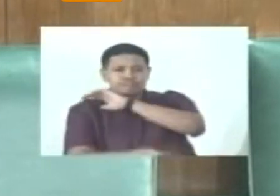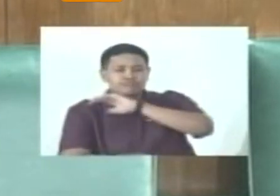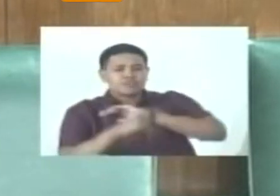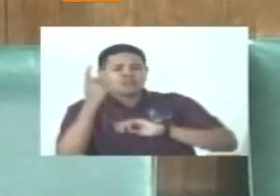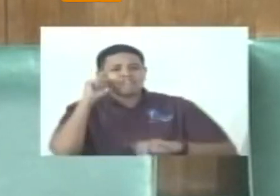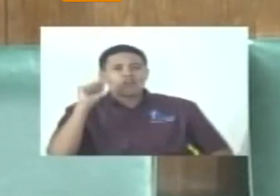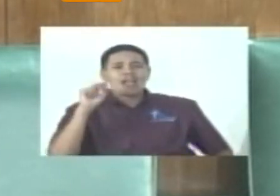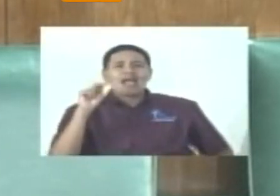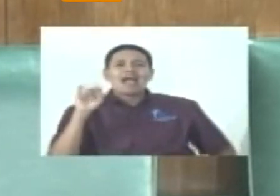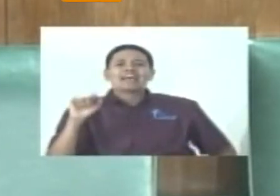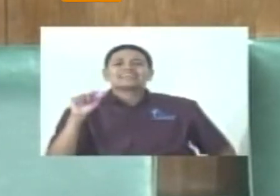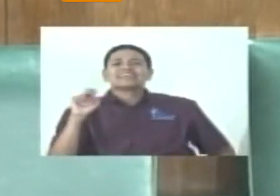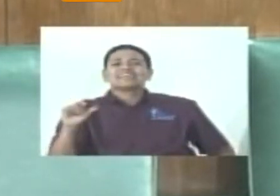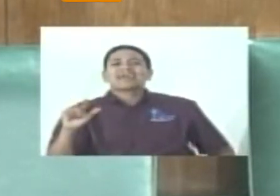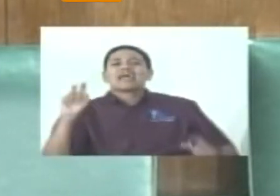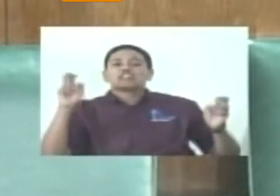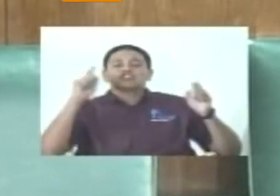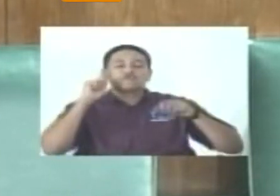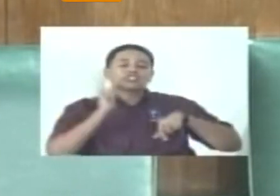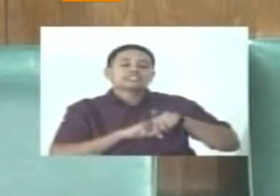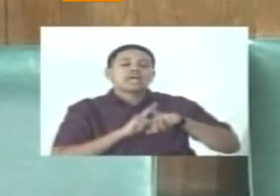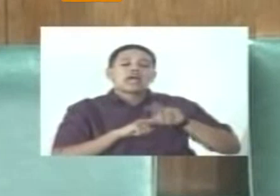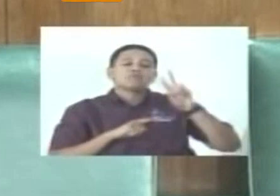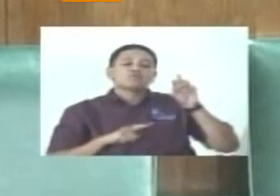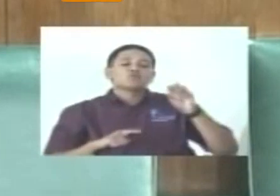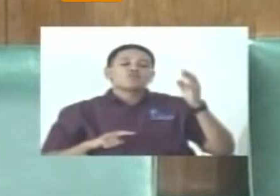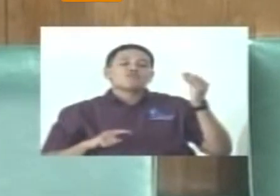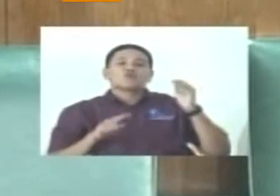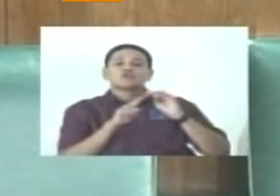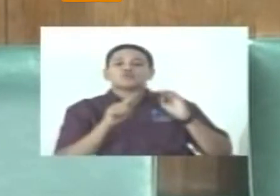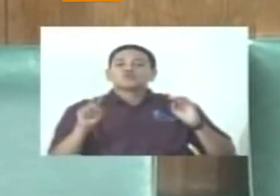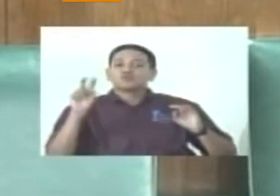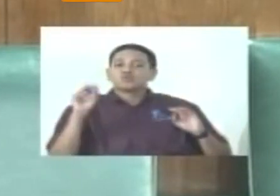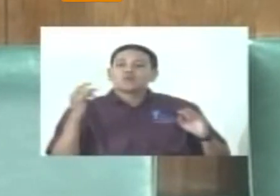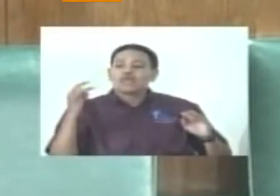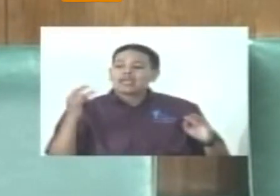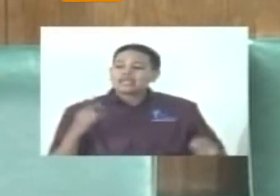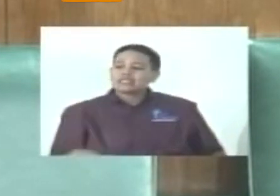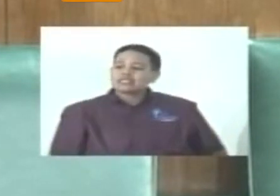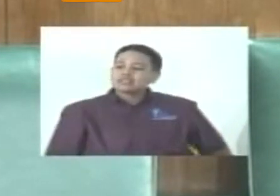matters over the period 2014 to 2018.